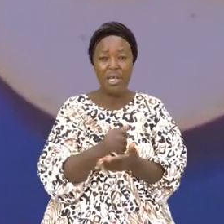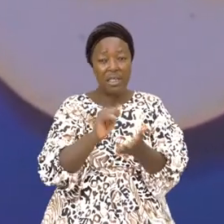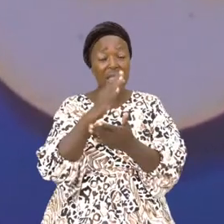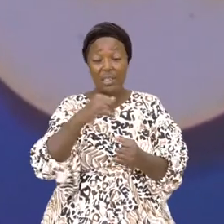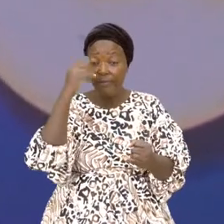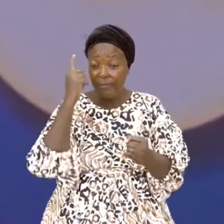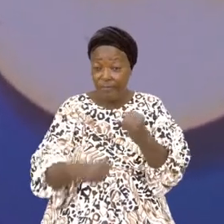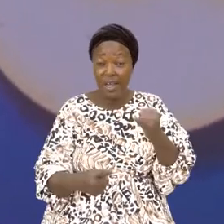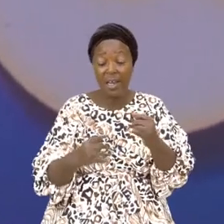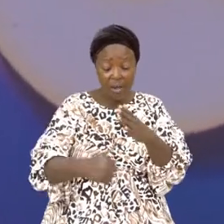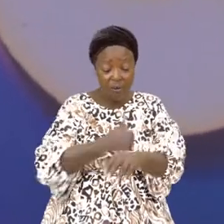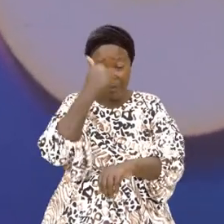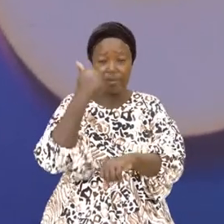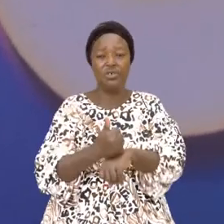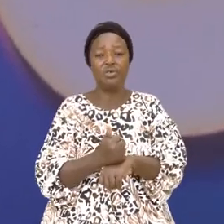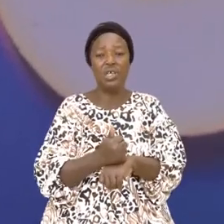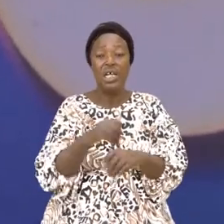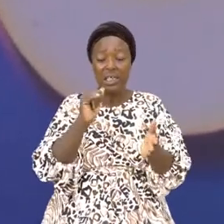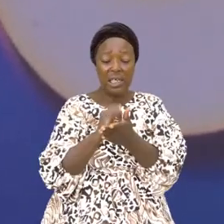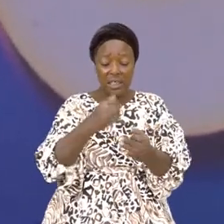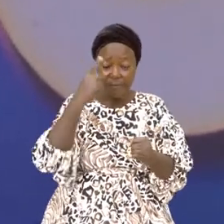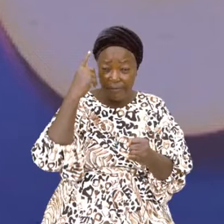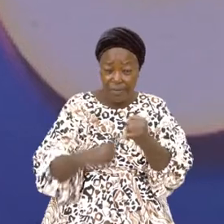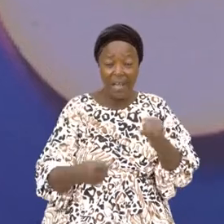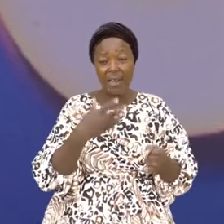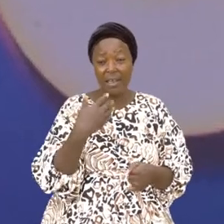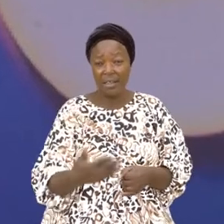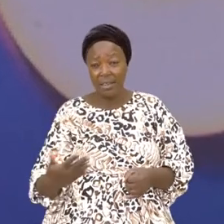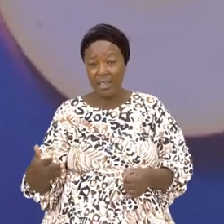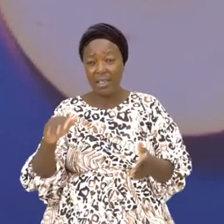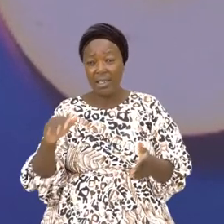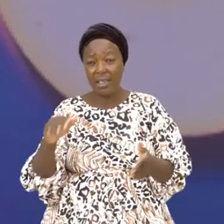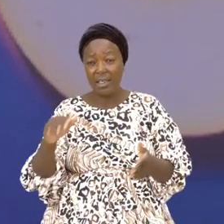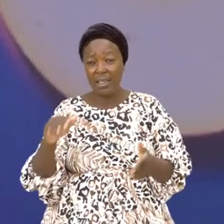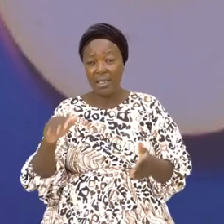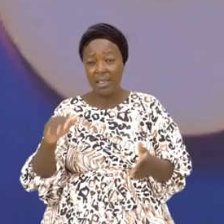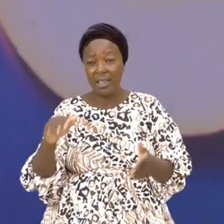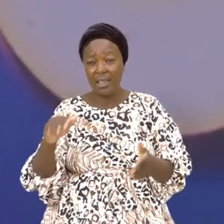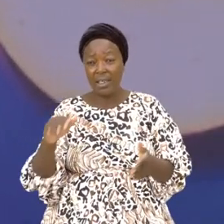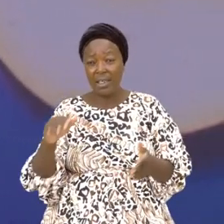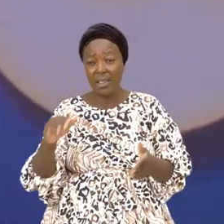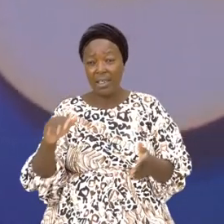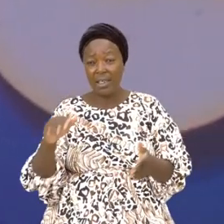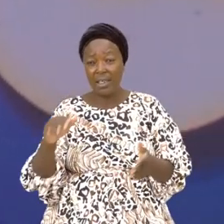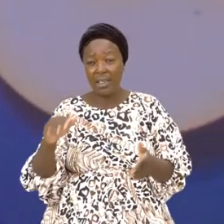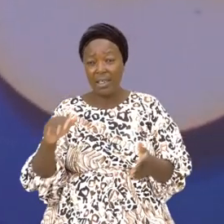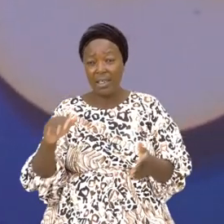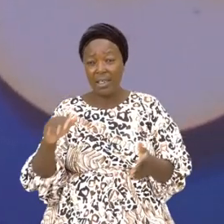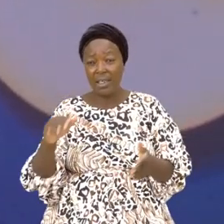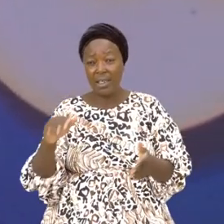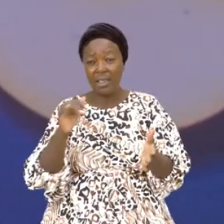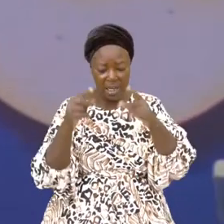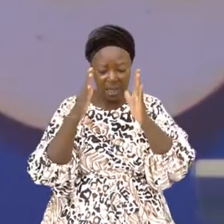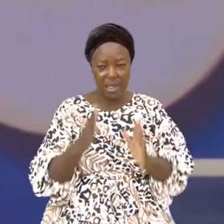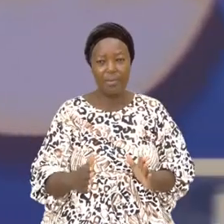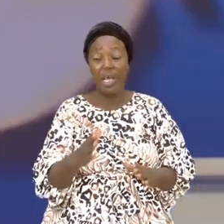final confirmation. That's the final thing that conquers every power of the enemy.